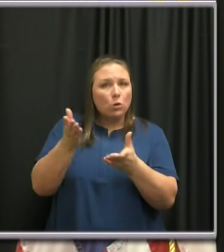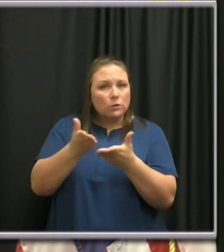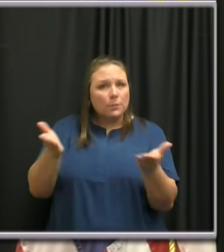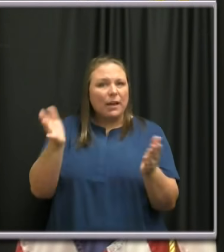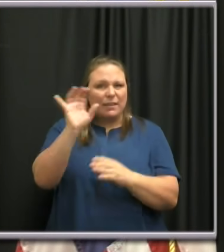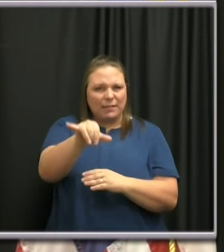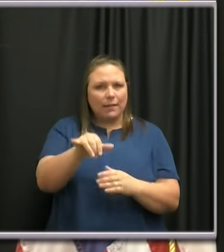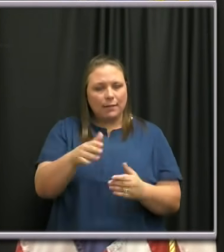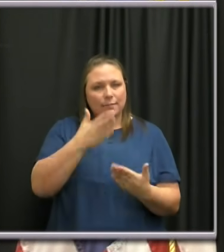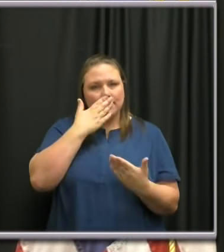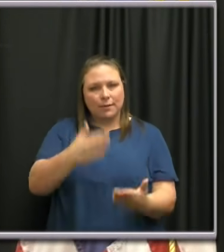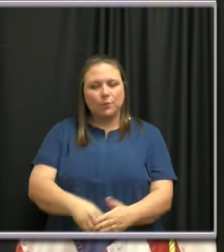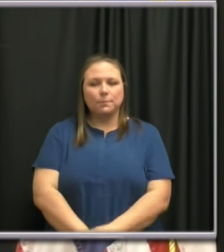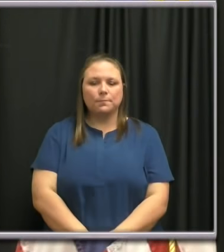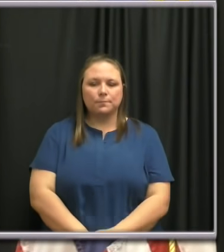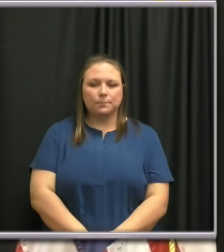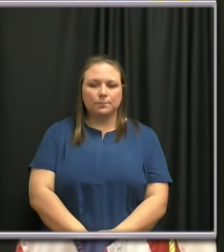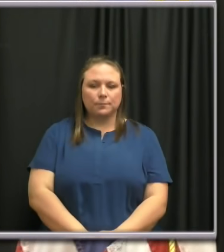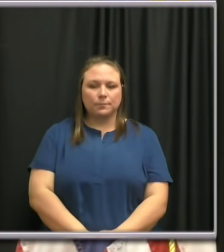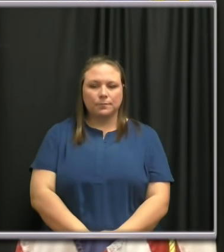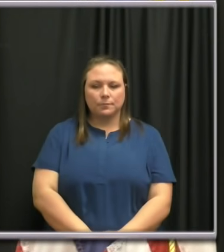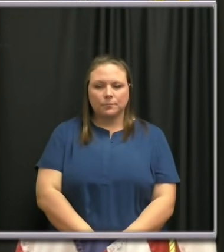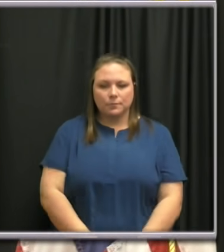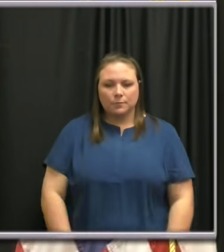forth. So thank you.